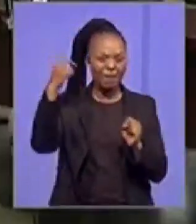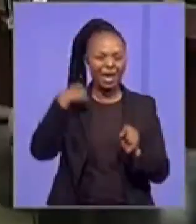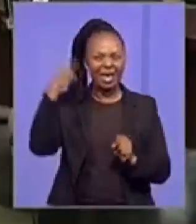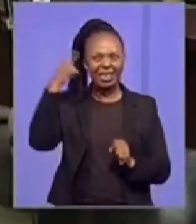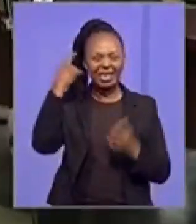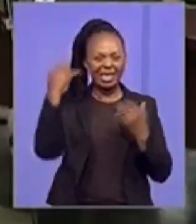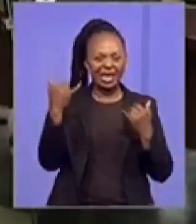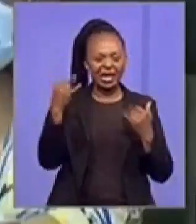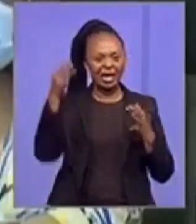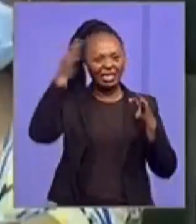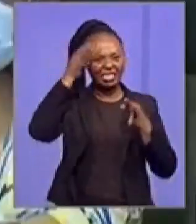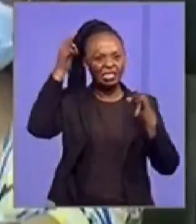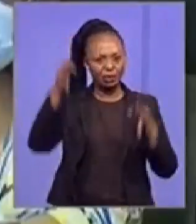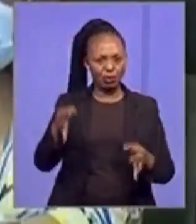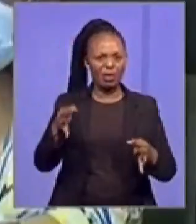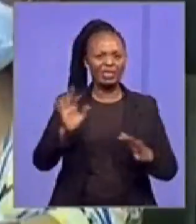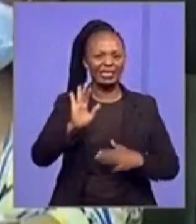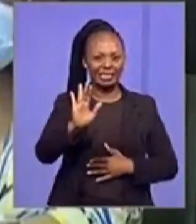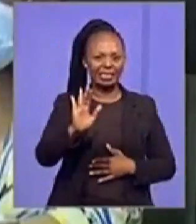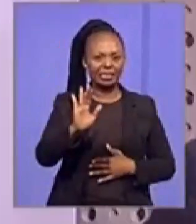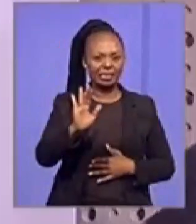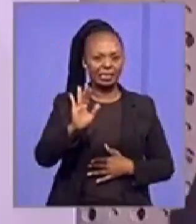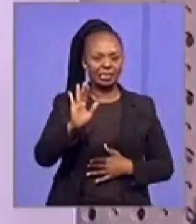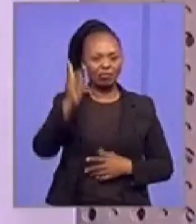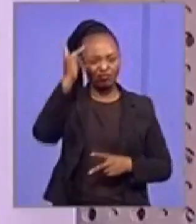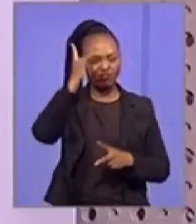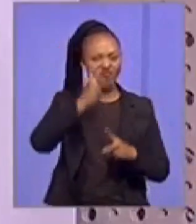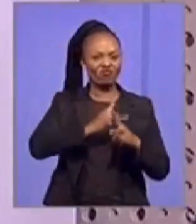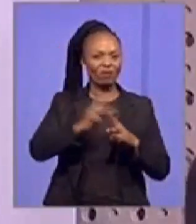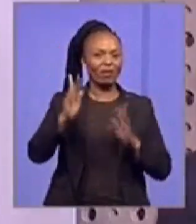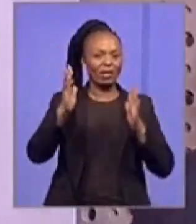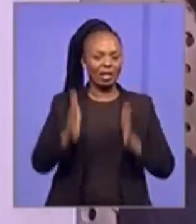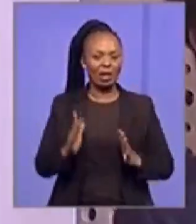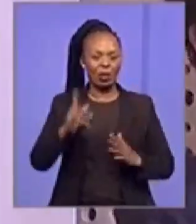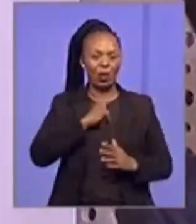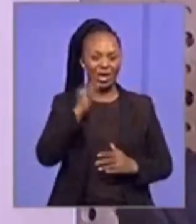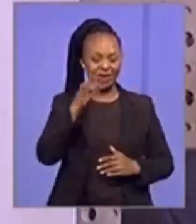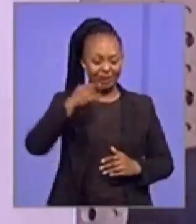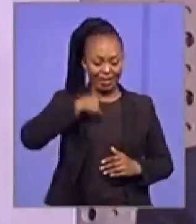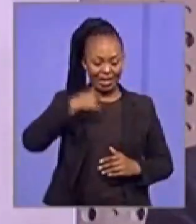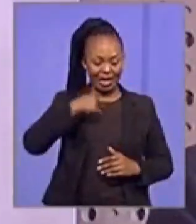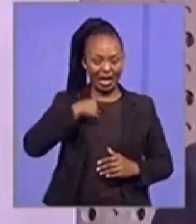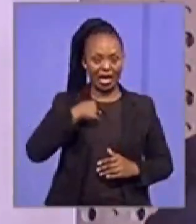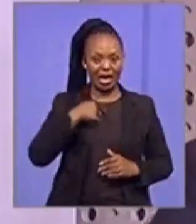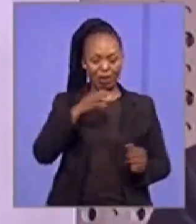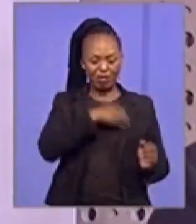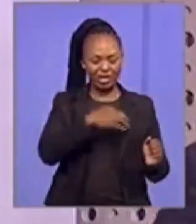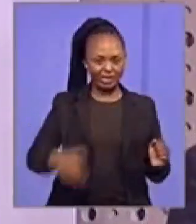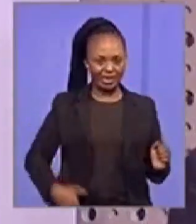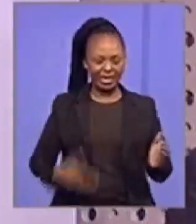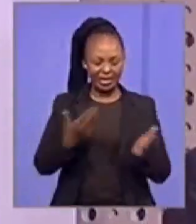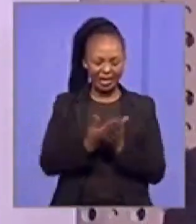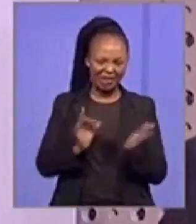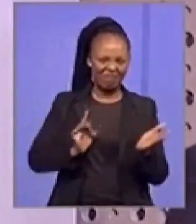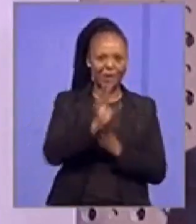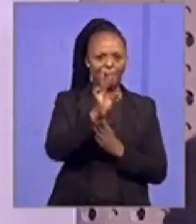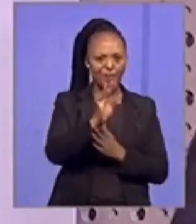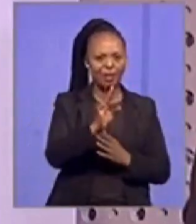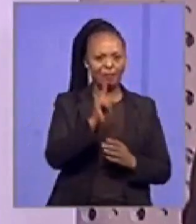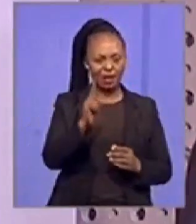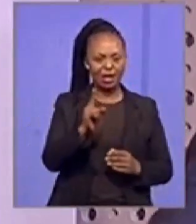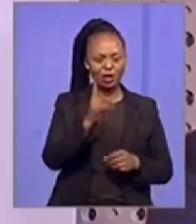very diplomatic, hobane ho ya ka nna ha ne ke le moeteledipele ne ke tlotlosa ngaka Nkosazana